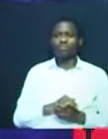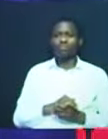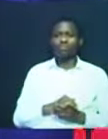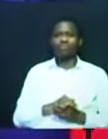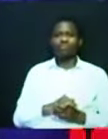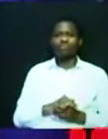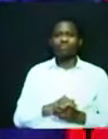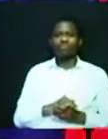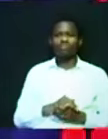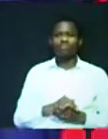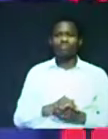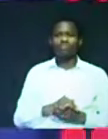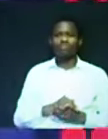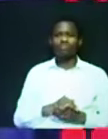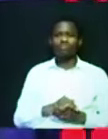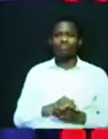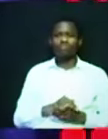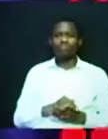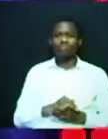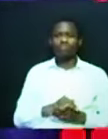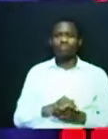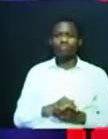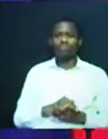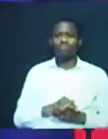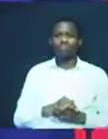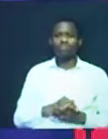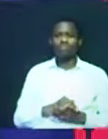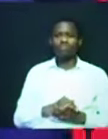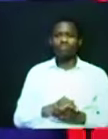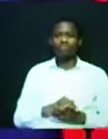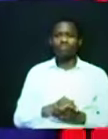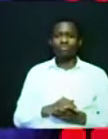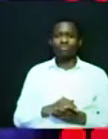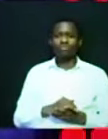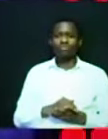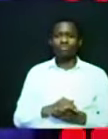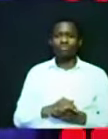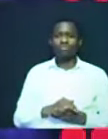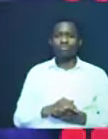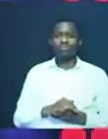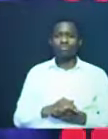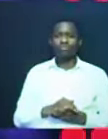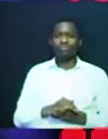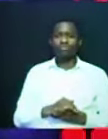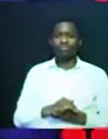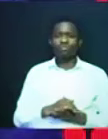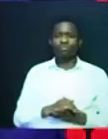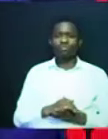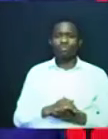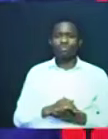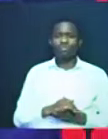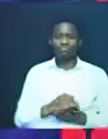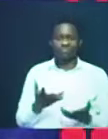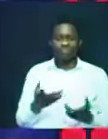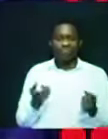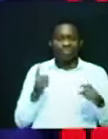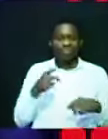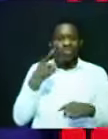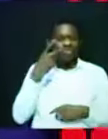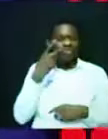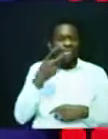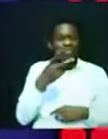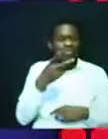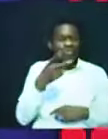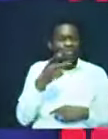So when I see Christians who don't go to church and they don't read the Bible, and they're always talking about demons, deliverance, we go and